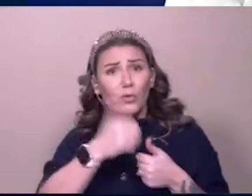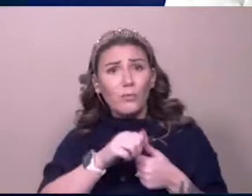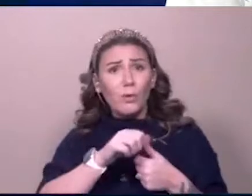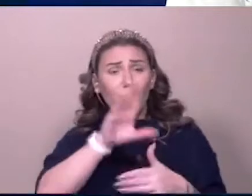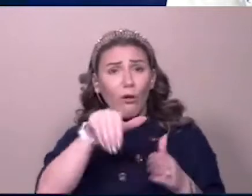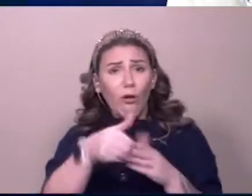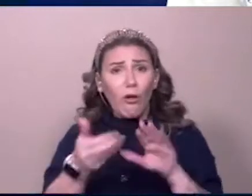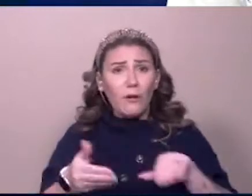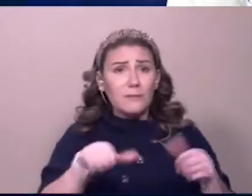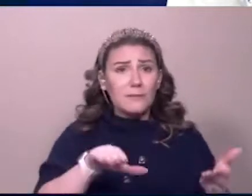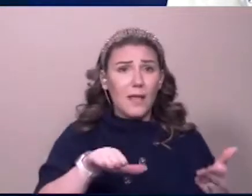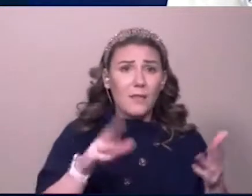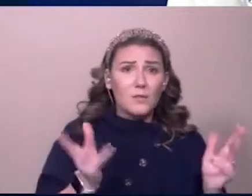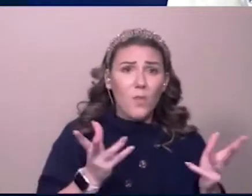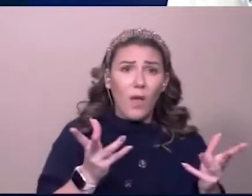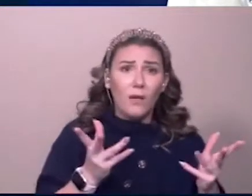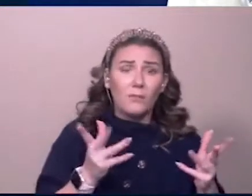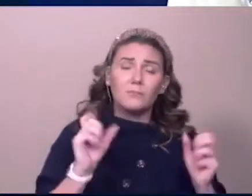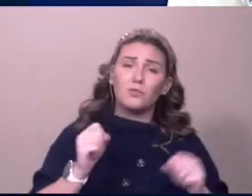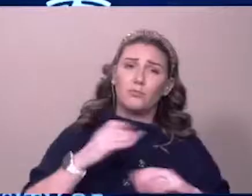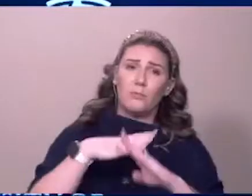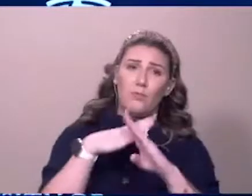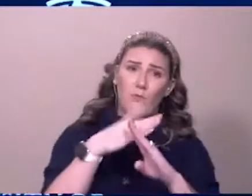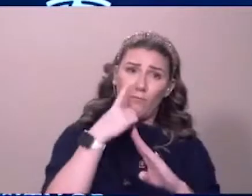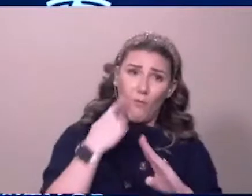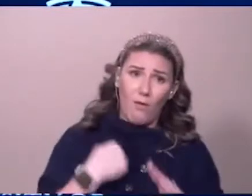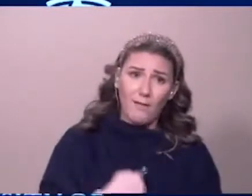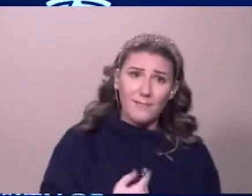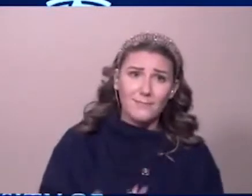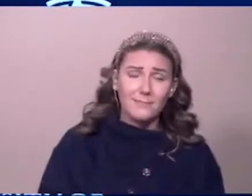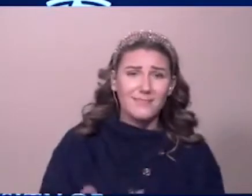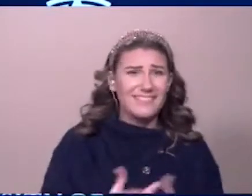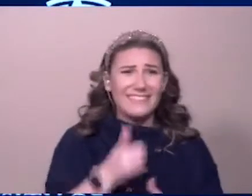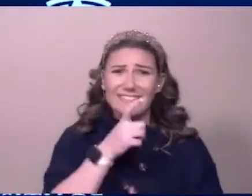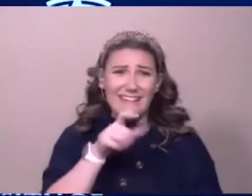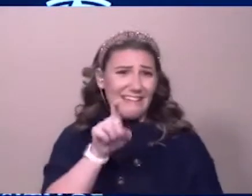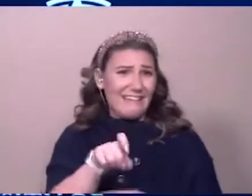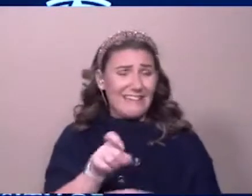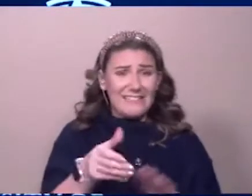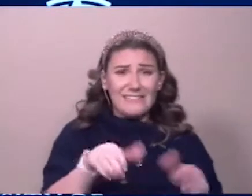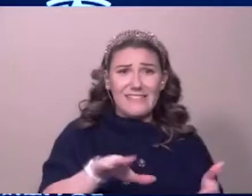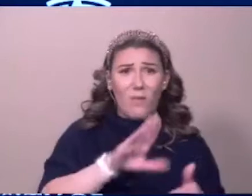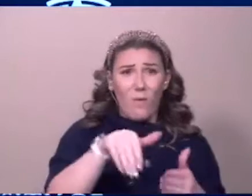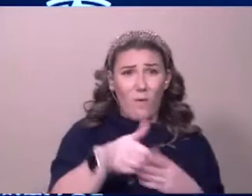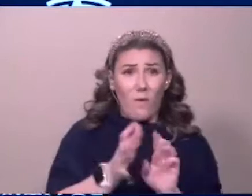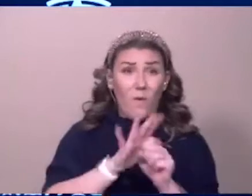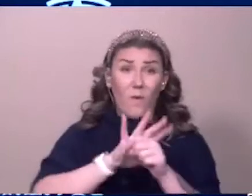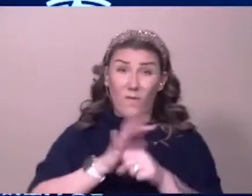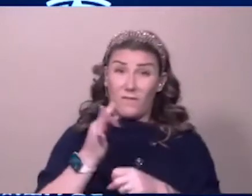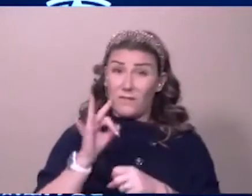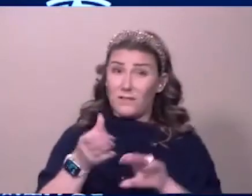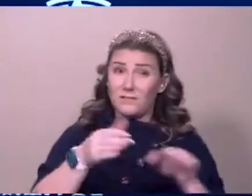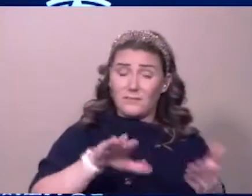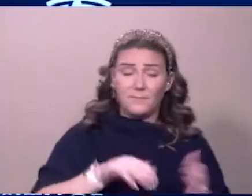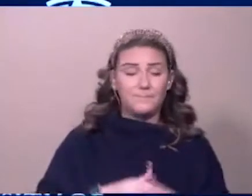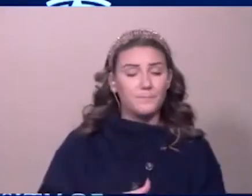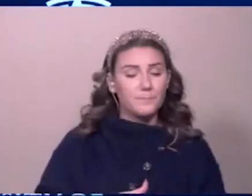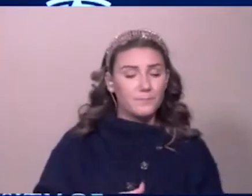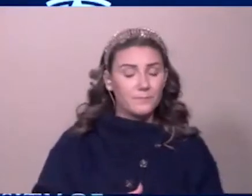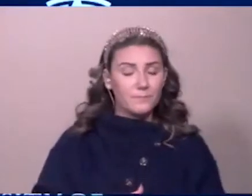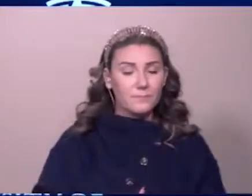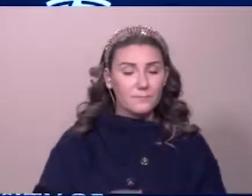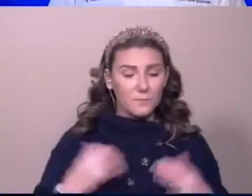those deaths were preventable deaths. Right? These were not necessary deaths. These were COVID deaths. All right. Well, let's start going to